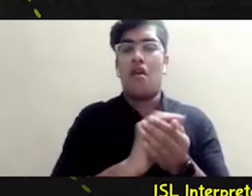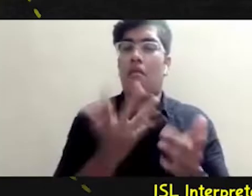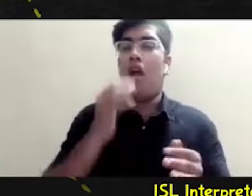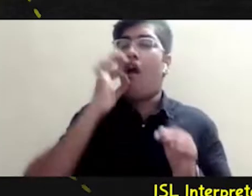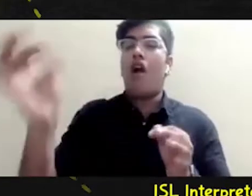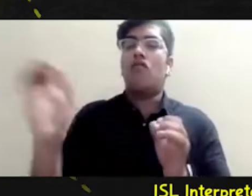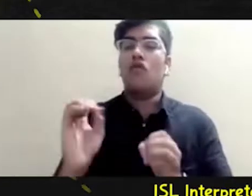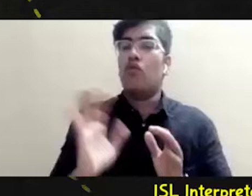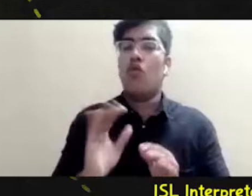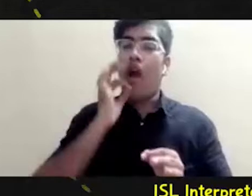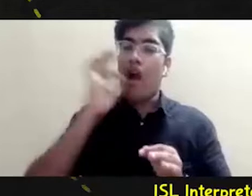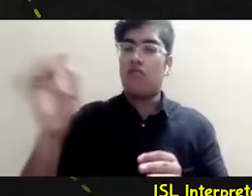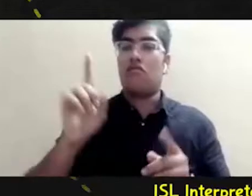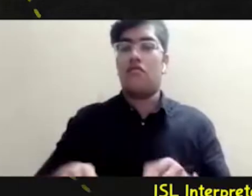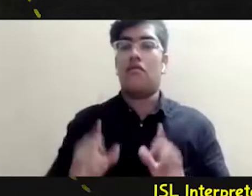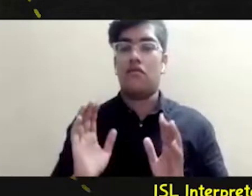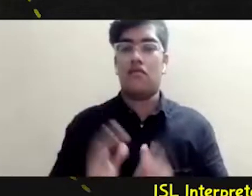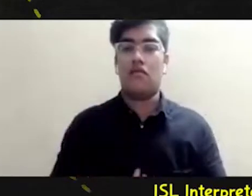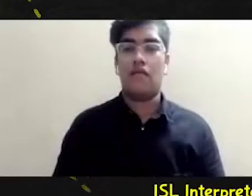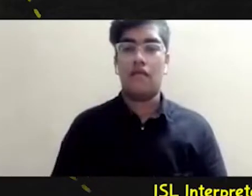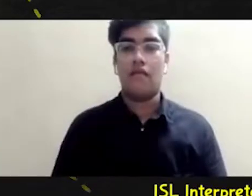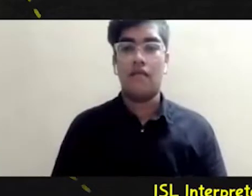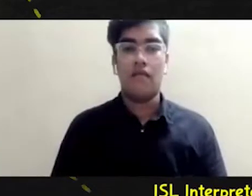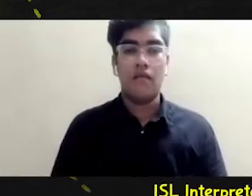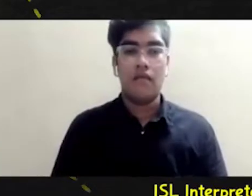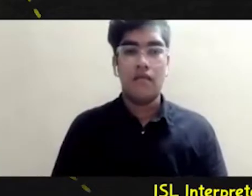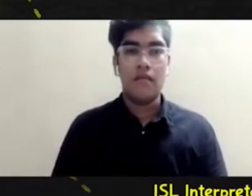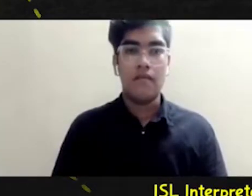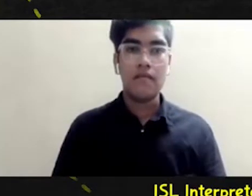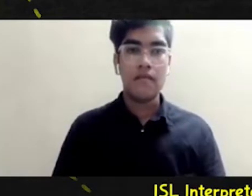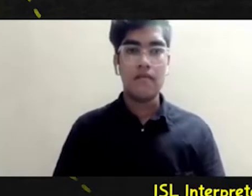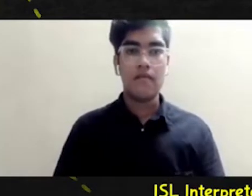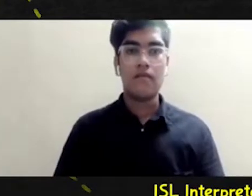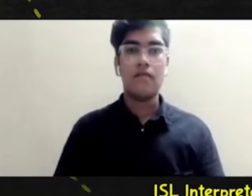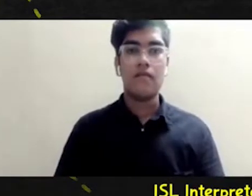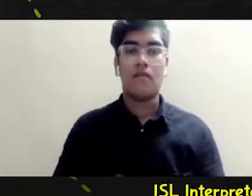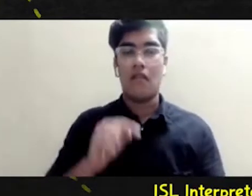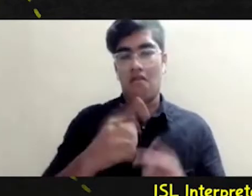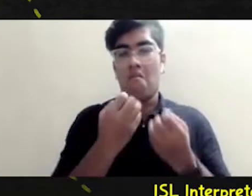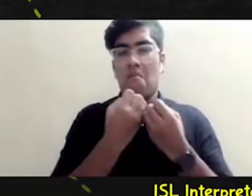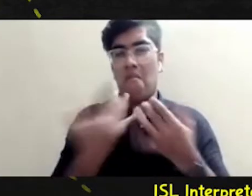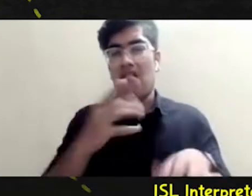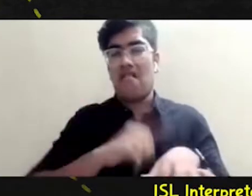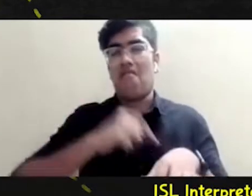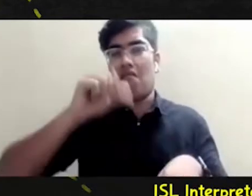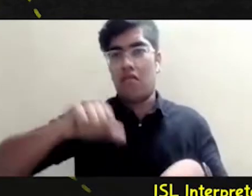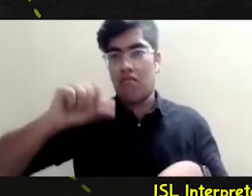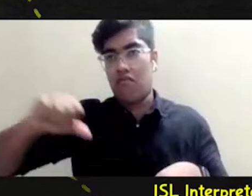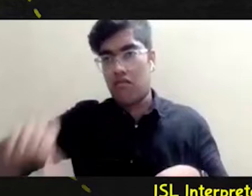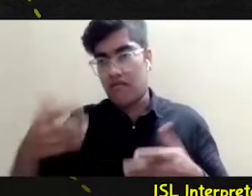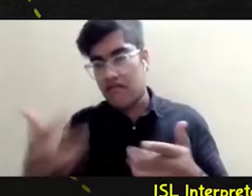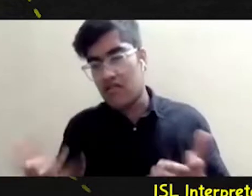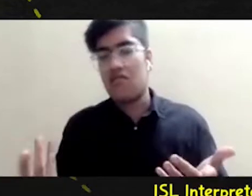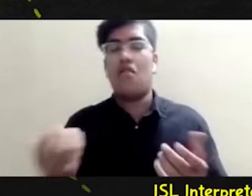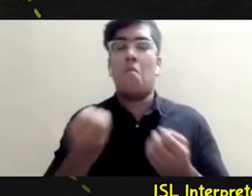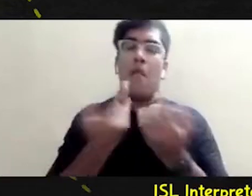So I think over the course of this journey, again, right, this has been a journey of many failures, many sort of setbacks, and many